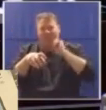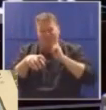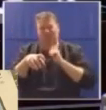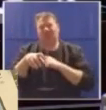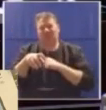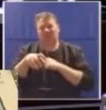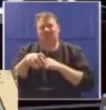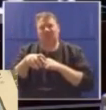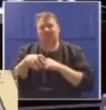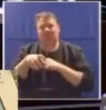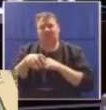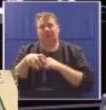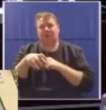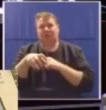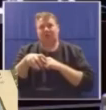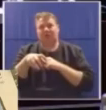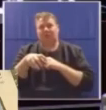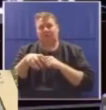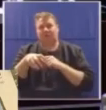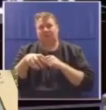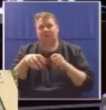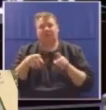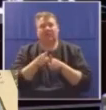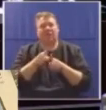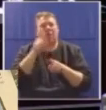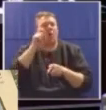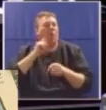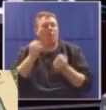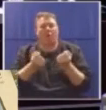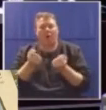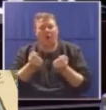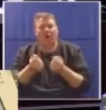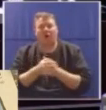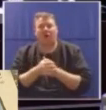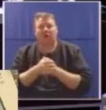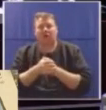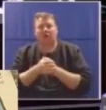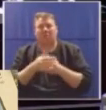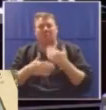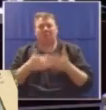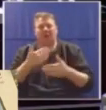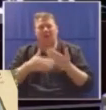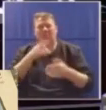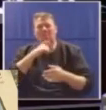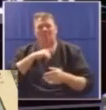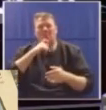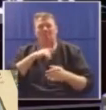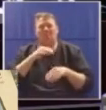age and they become, it's like an old car. An old car becomes a guzzler,